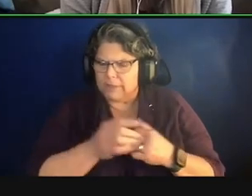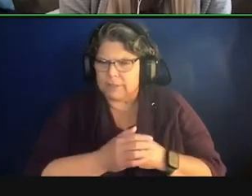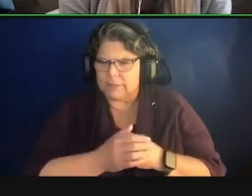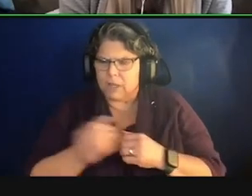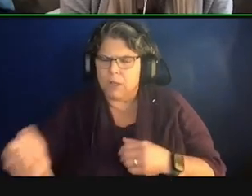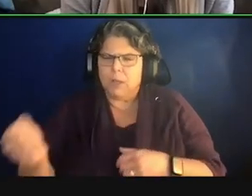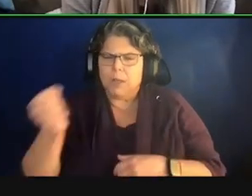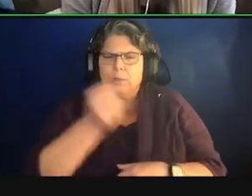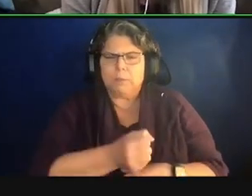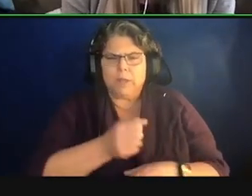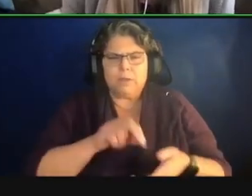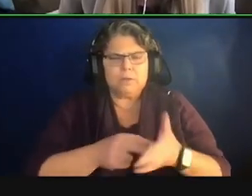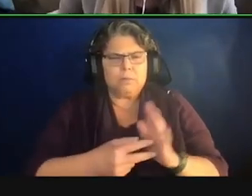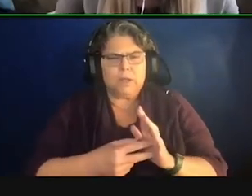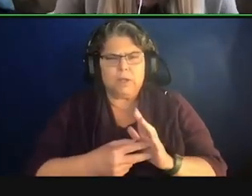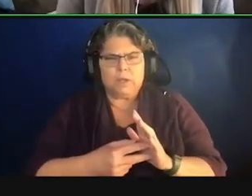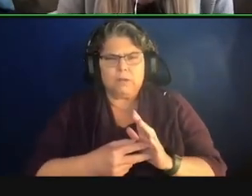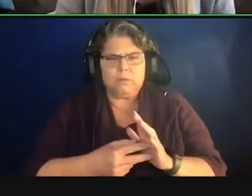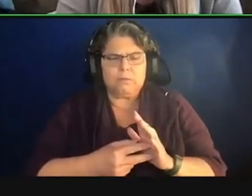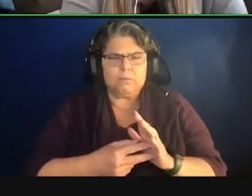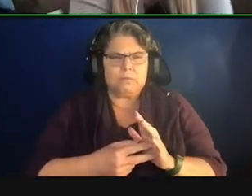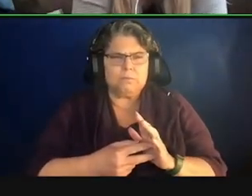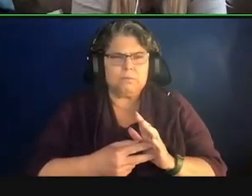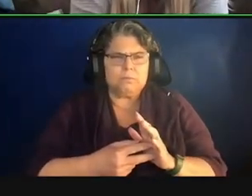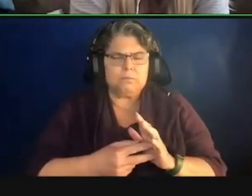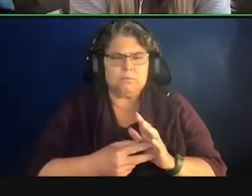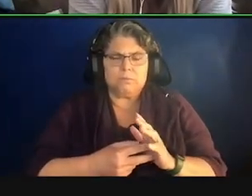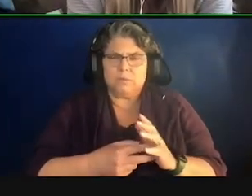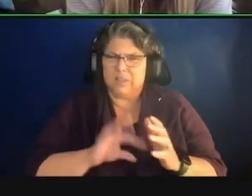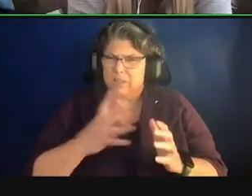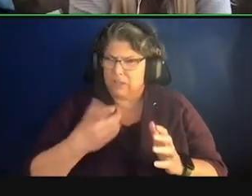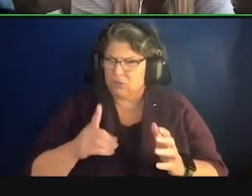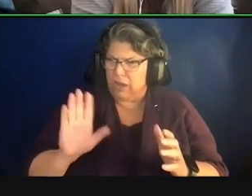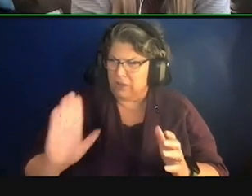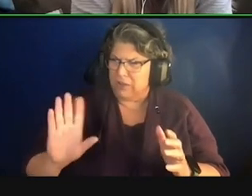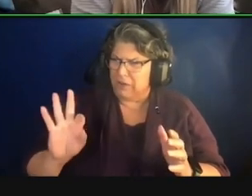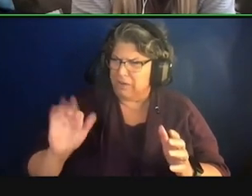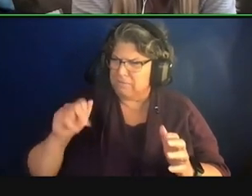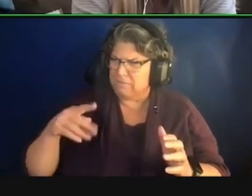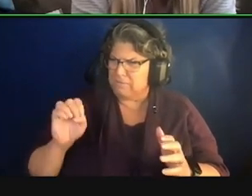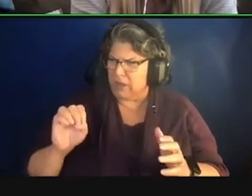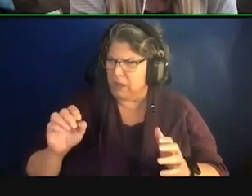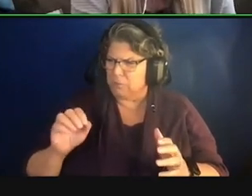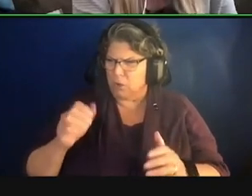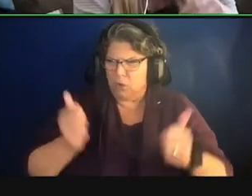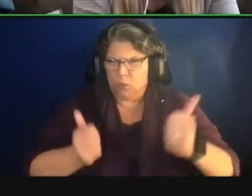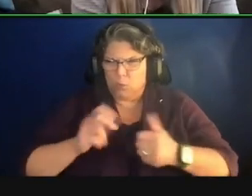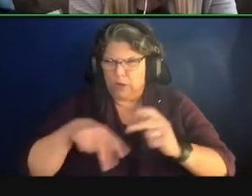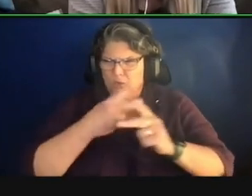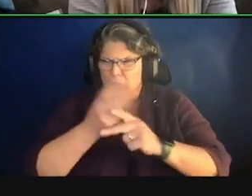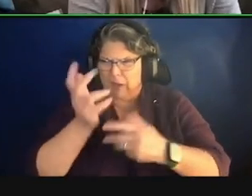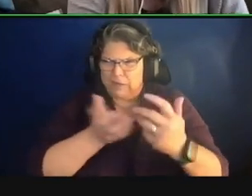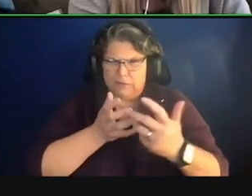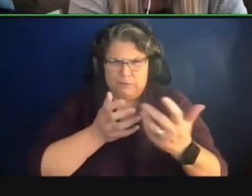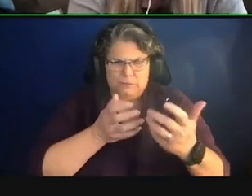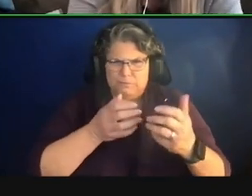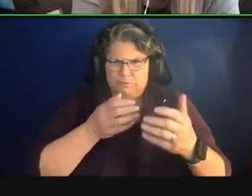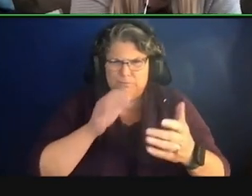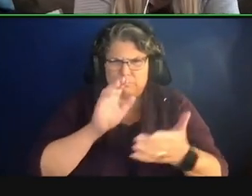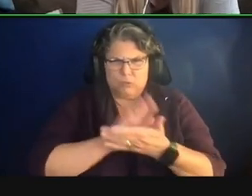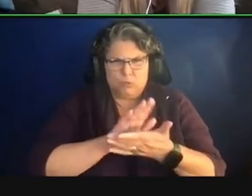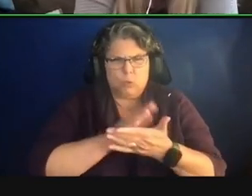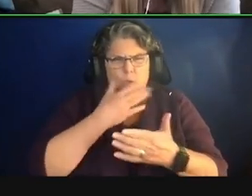where does the child's offer of FAPE take place? Where does the child spend their day? So